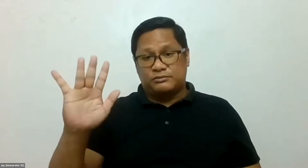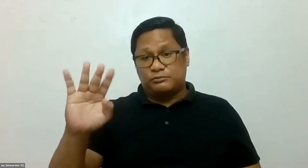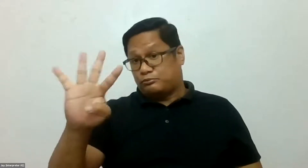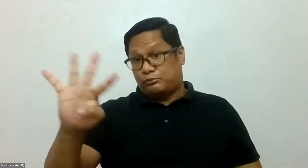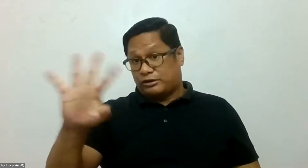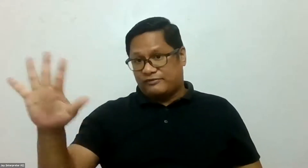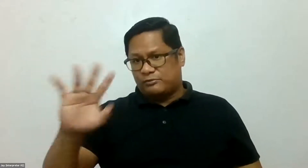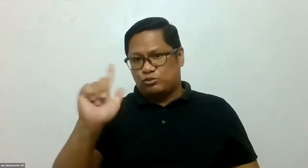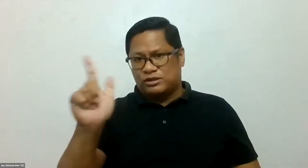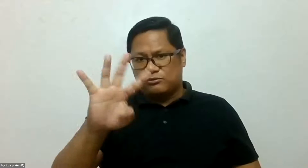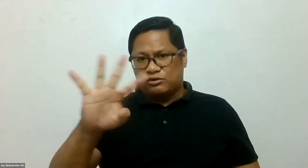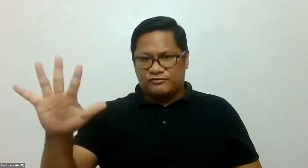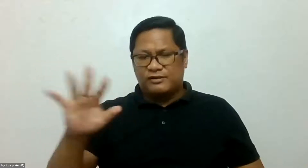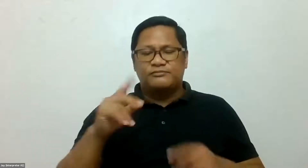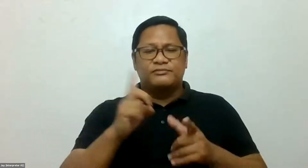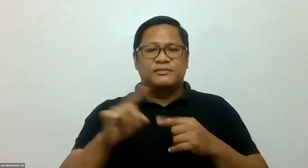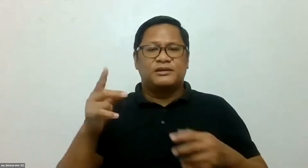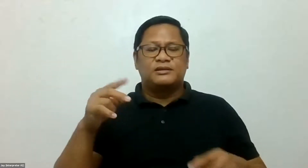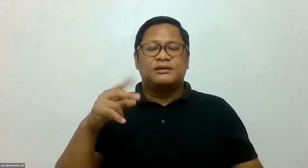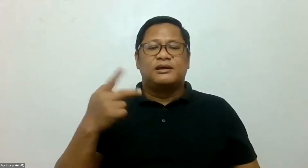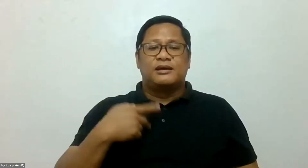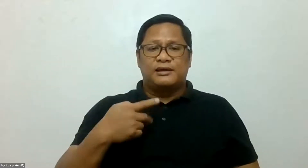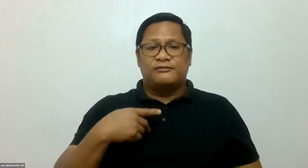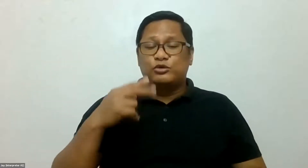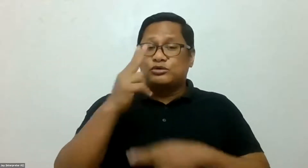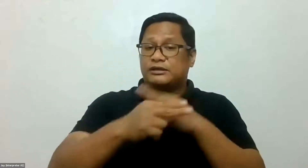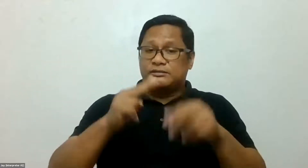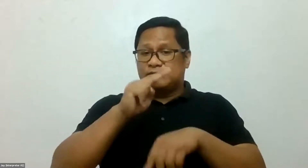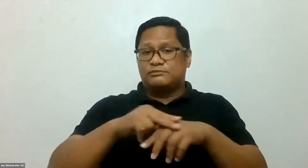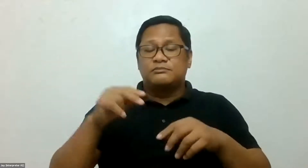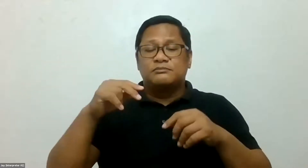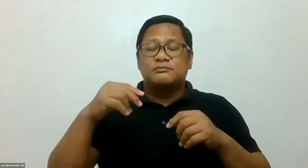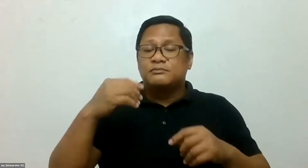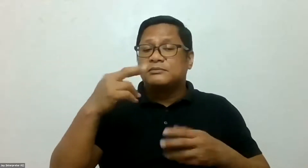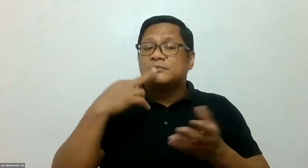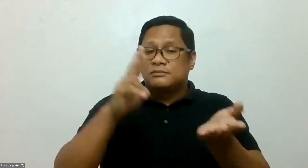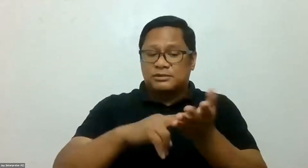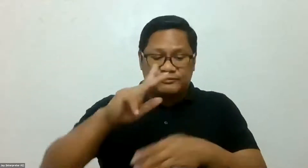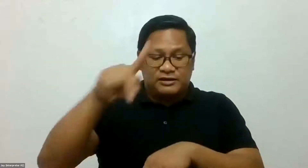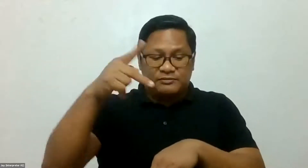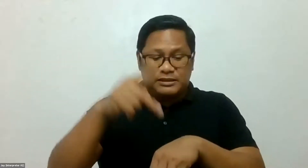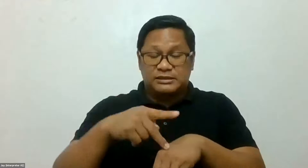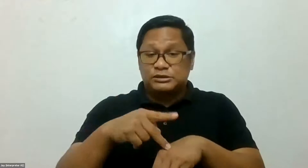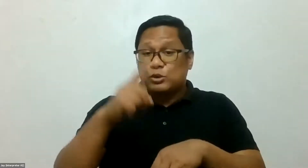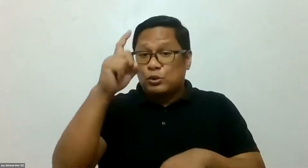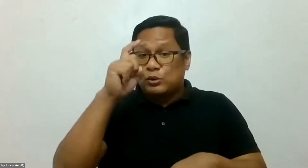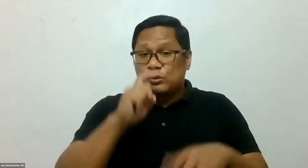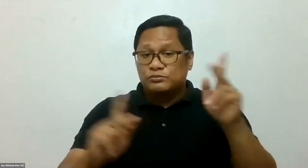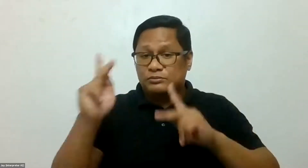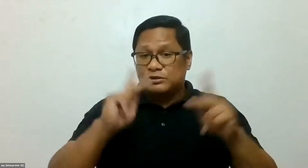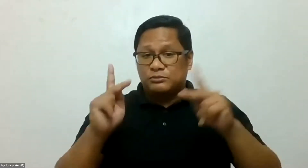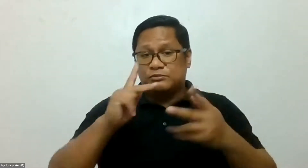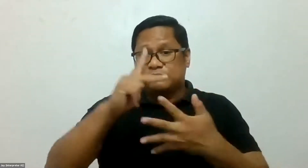a 2017 report of the United Nations projected that the Philippines' elderly population